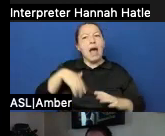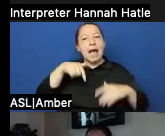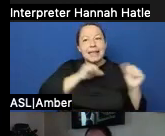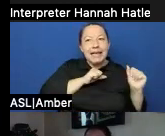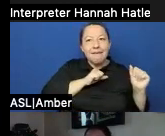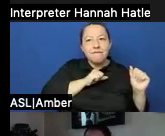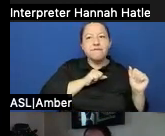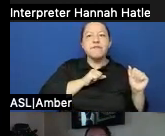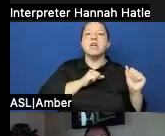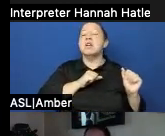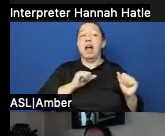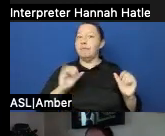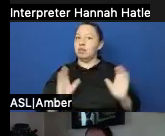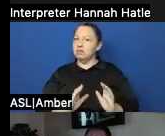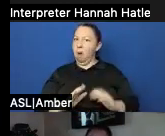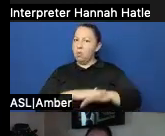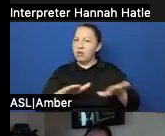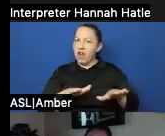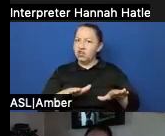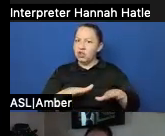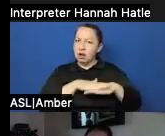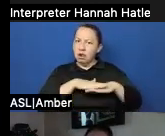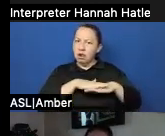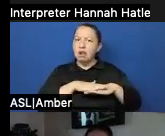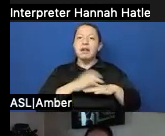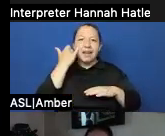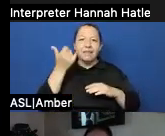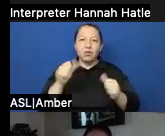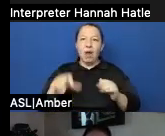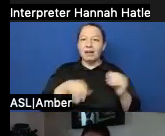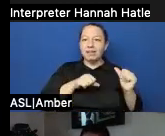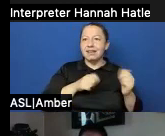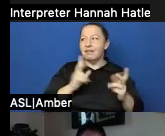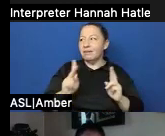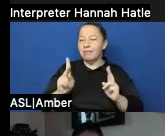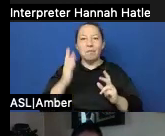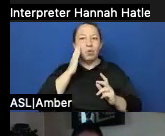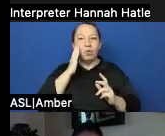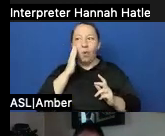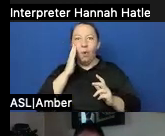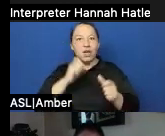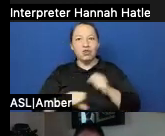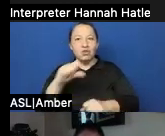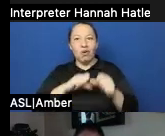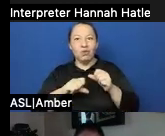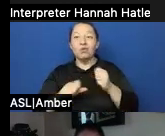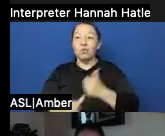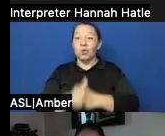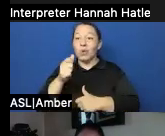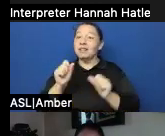res, and they try to leave, everybody knows everybody, right? So the threats can be very real.